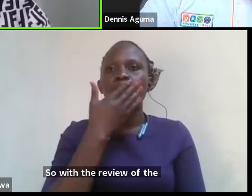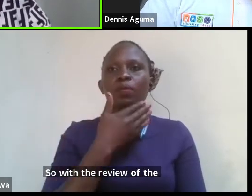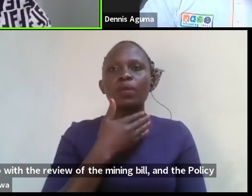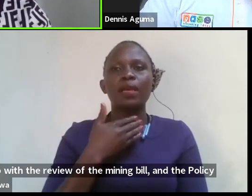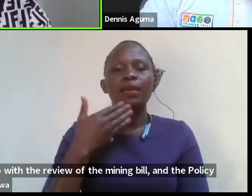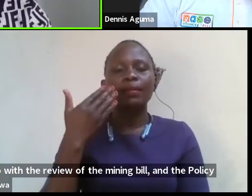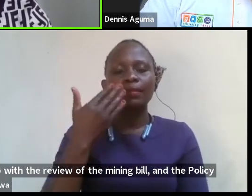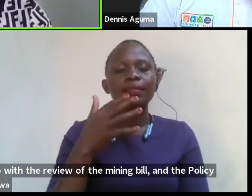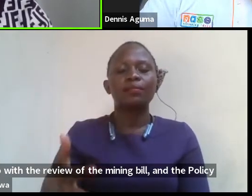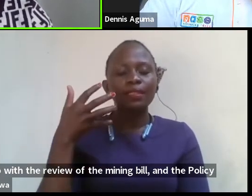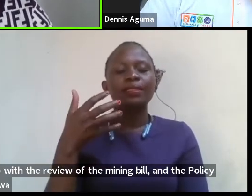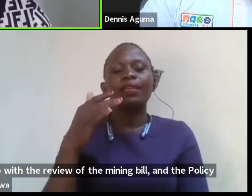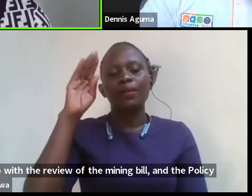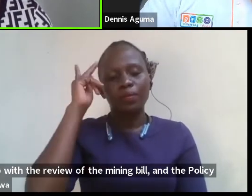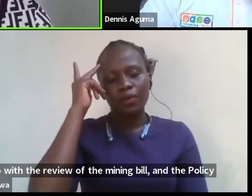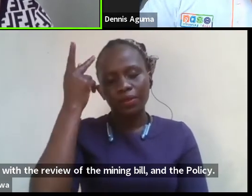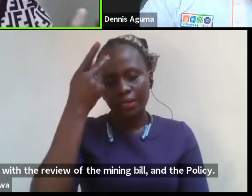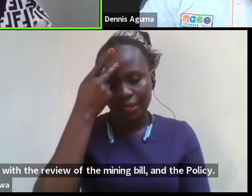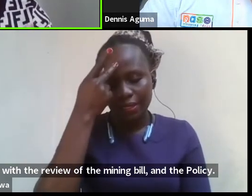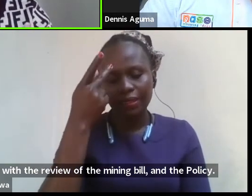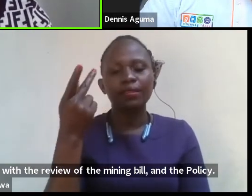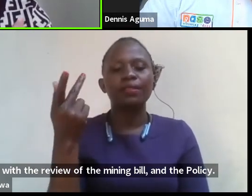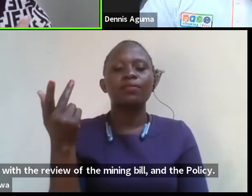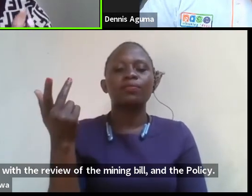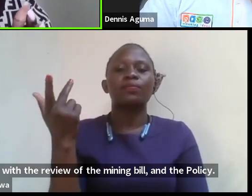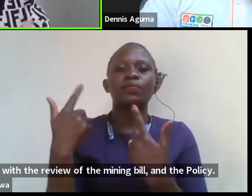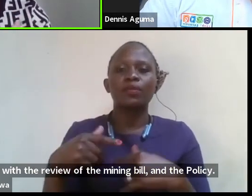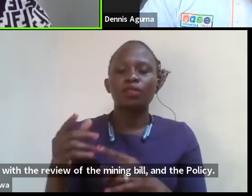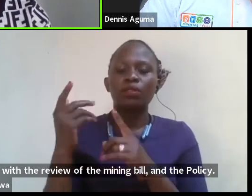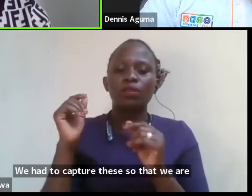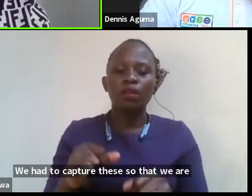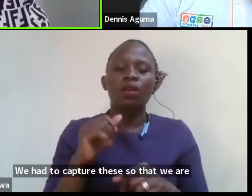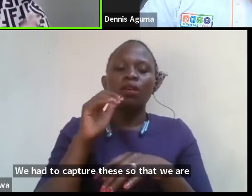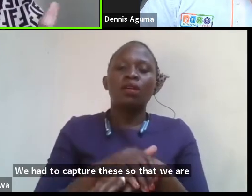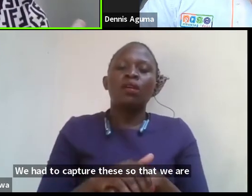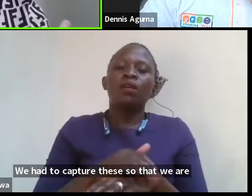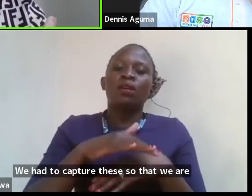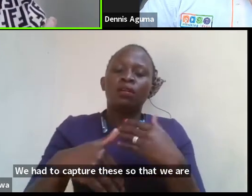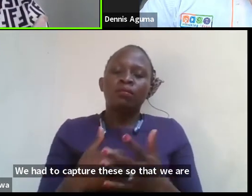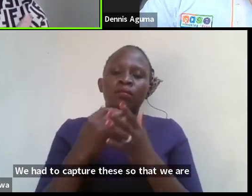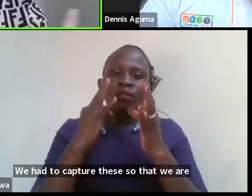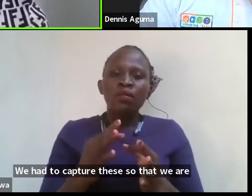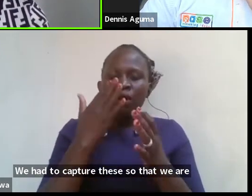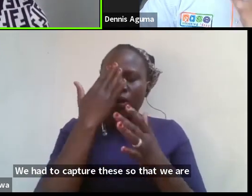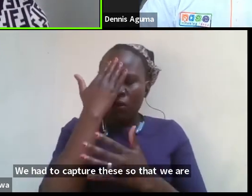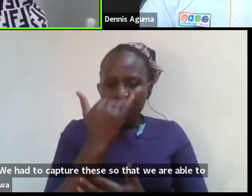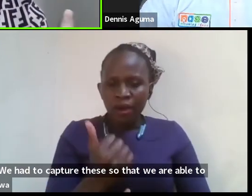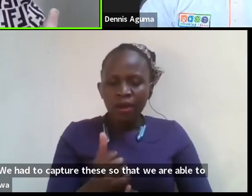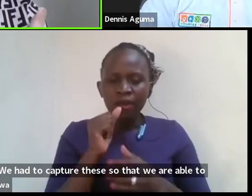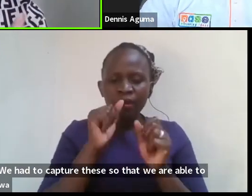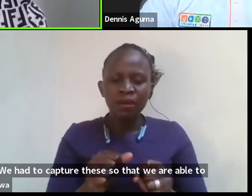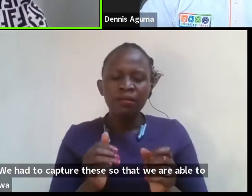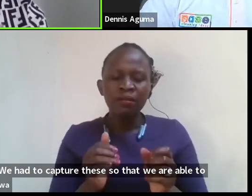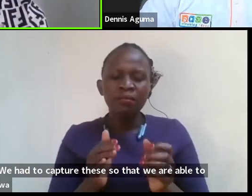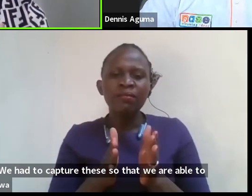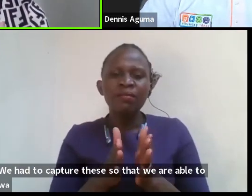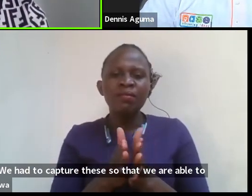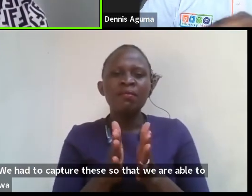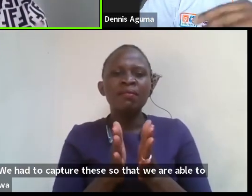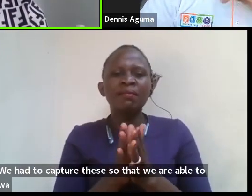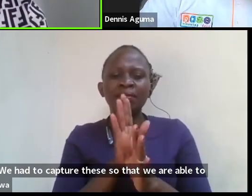policy, we had to capture this so that we are able to streamline the operations of such